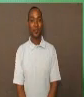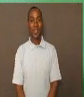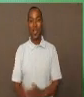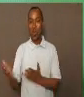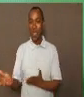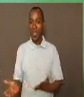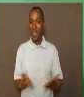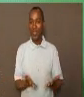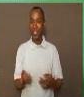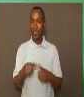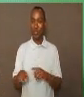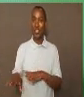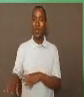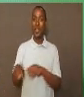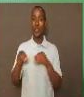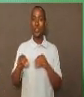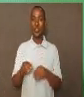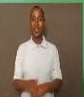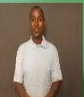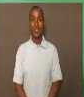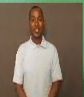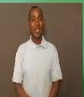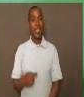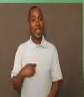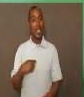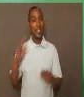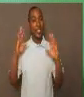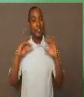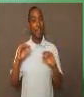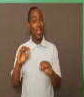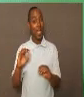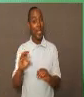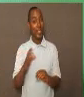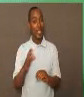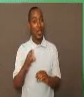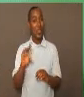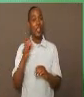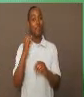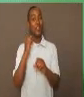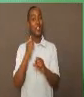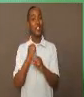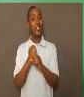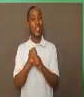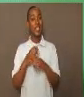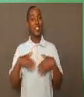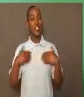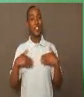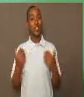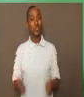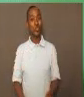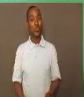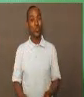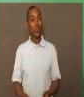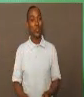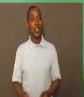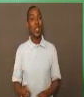Welcome back, students. I hope you enjoyed that activity. There are